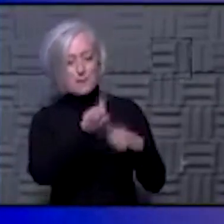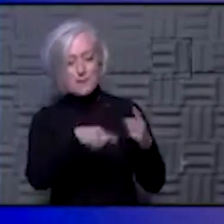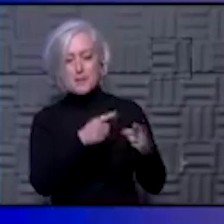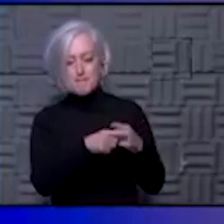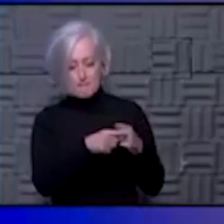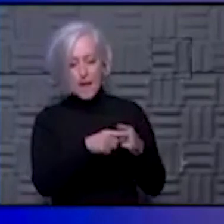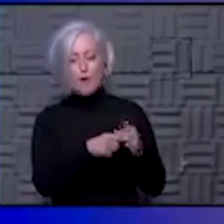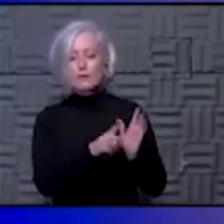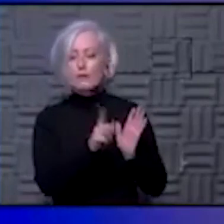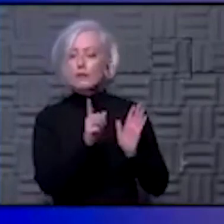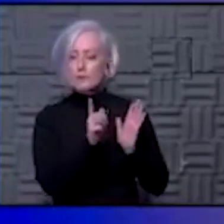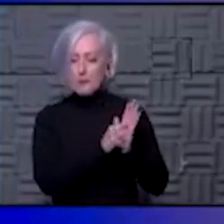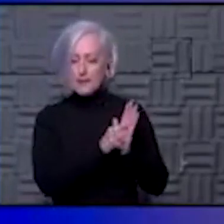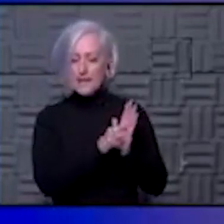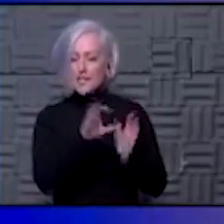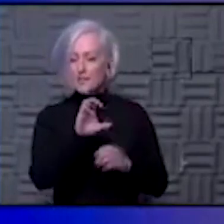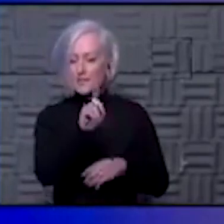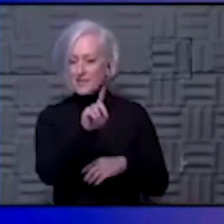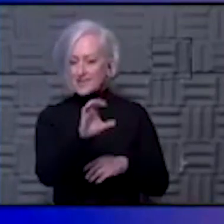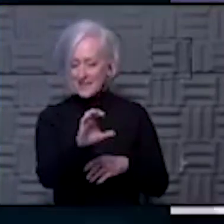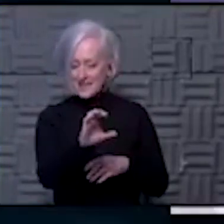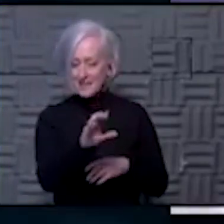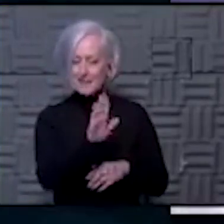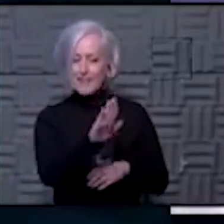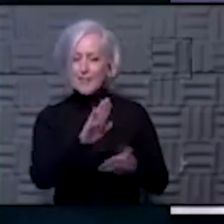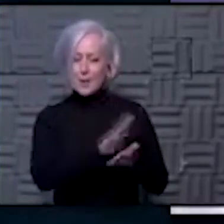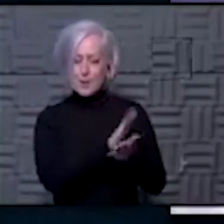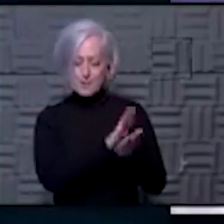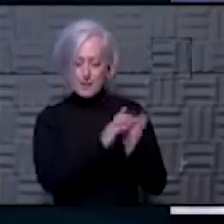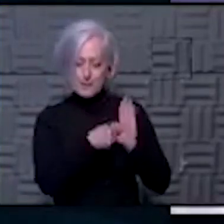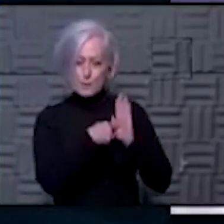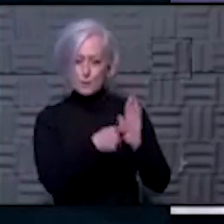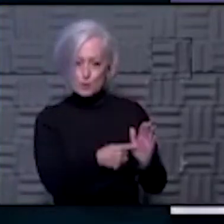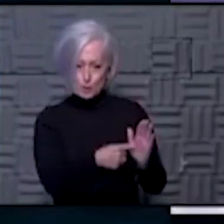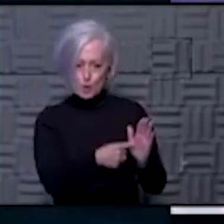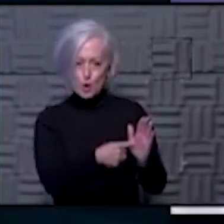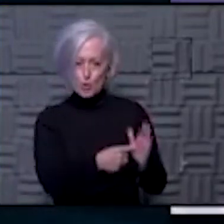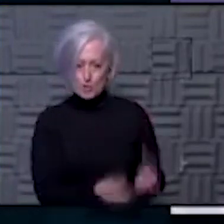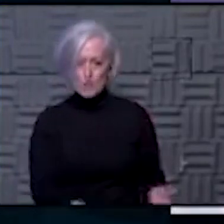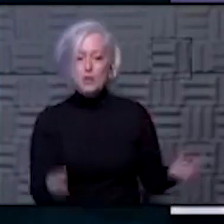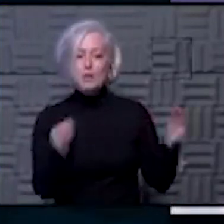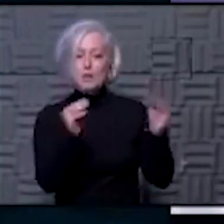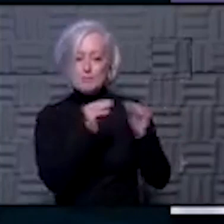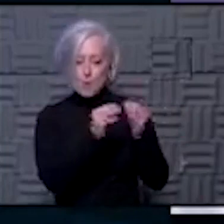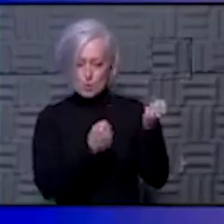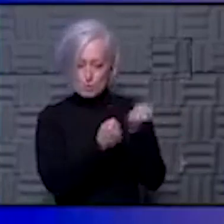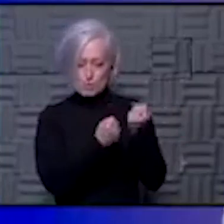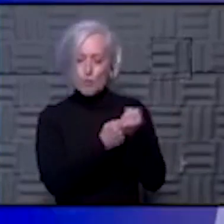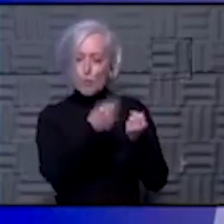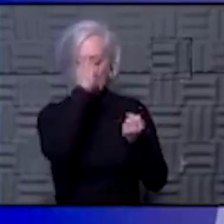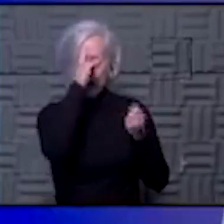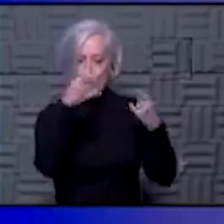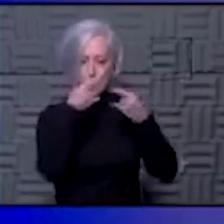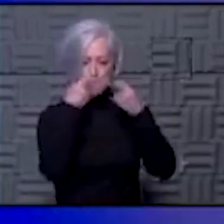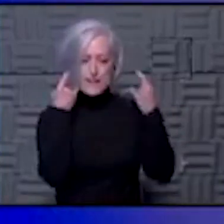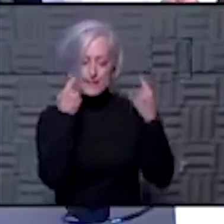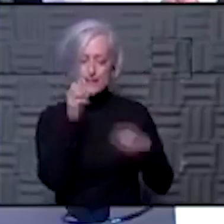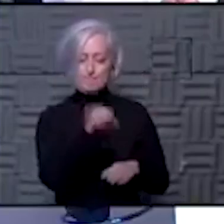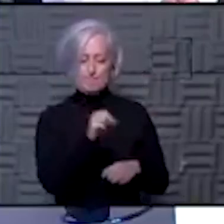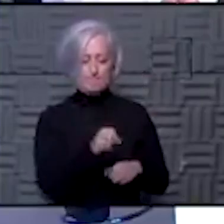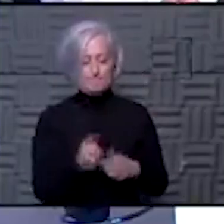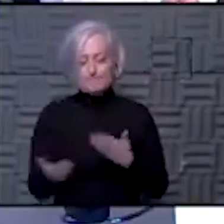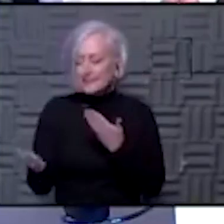in the CDC. That was one of their main papers that also led them to further put out this more endorsement of the masking. So yeah. Makes